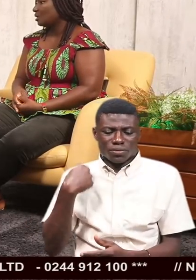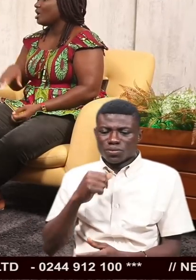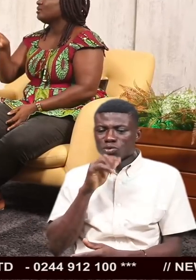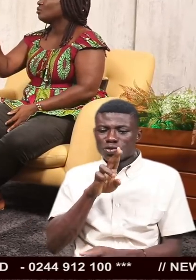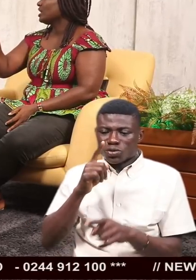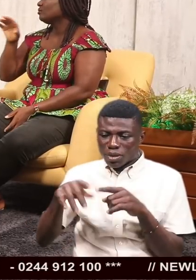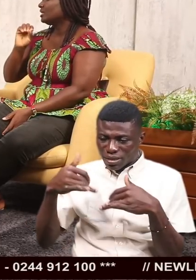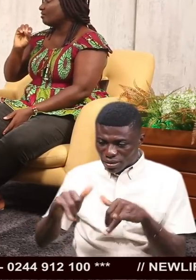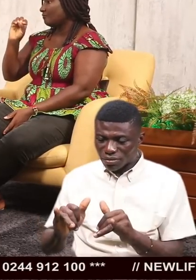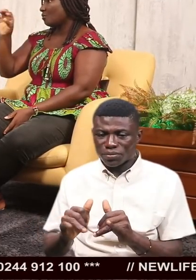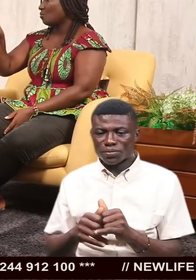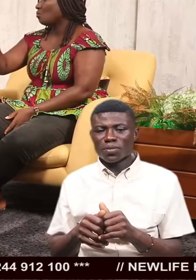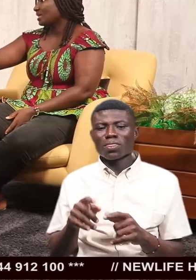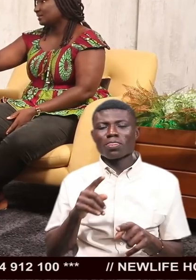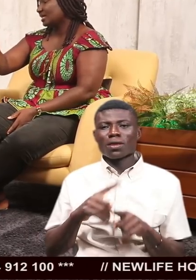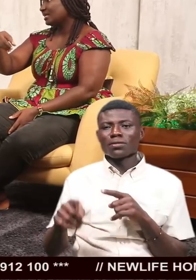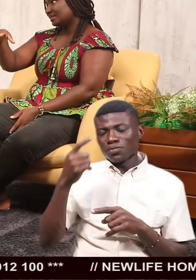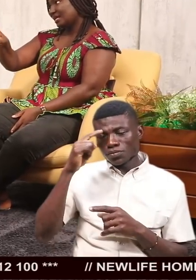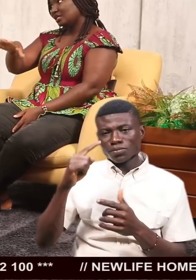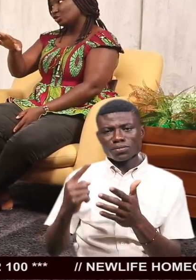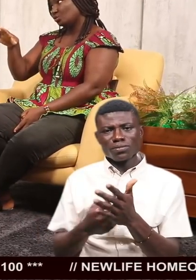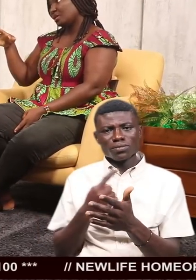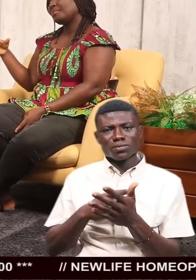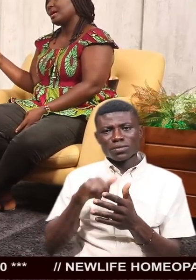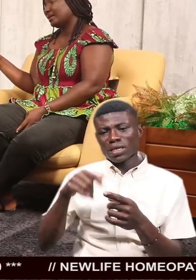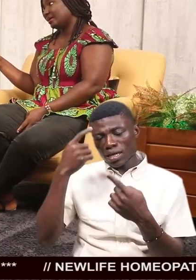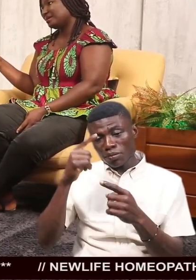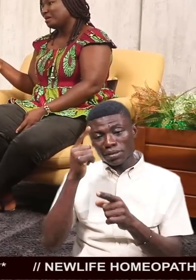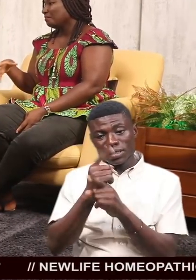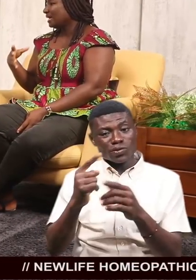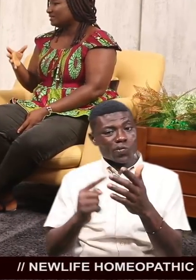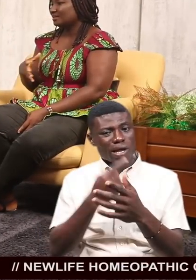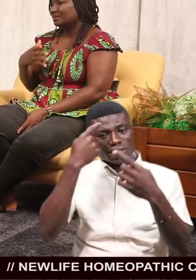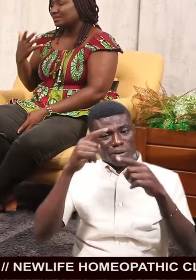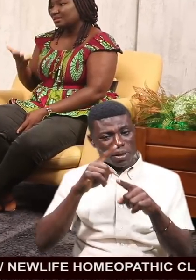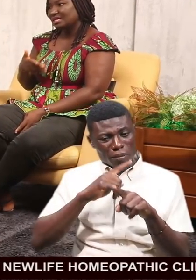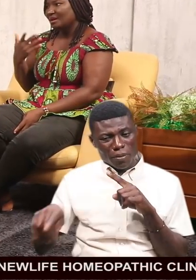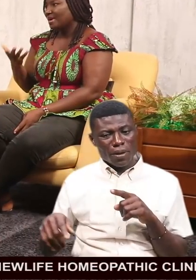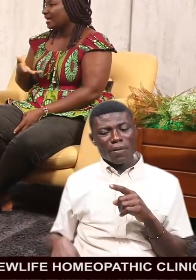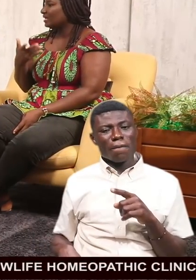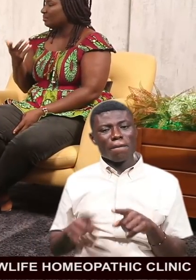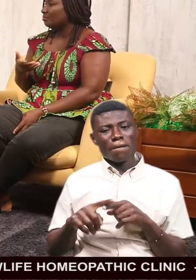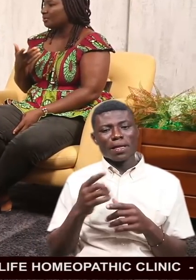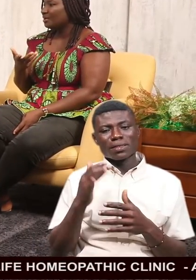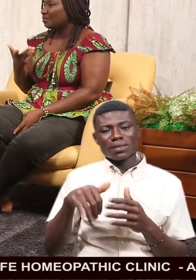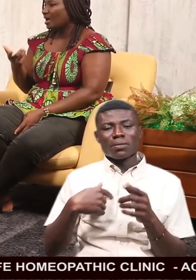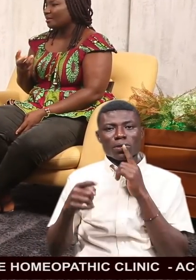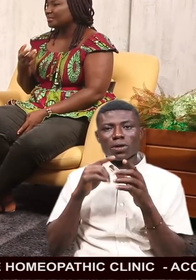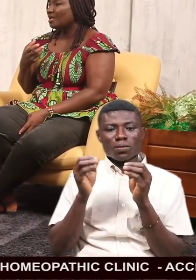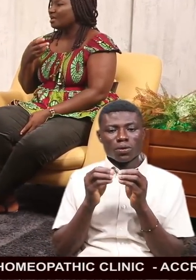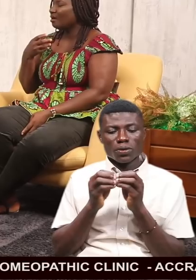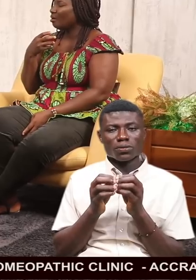sleeveless ana. Eno there for once ena sa issue ne baaye. Okay. But ti se ne maka ni bebre